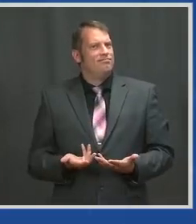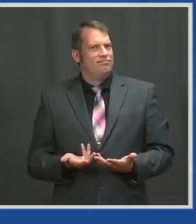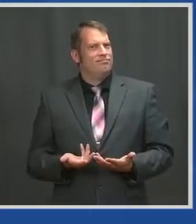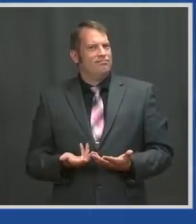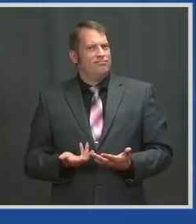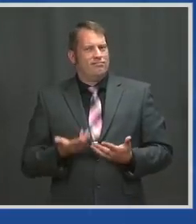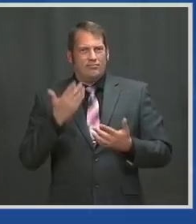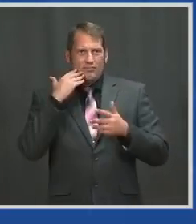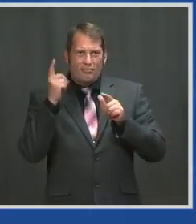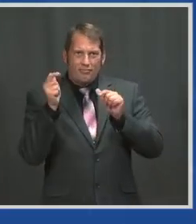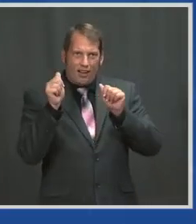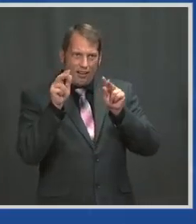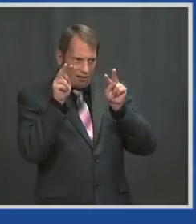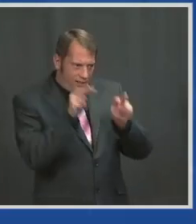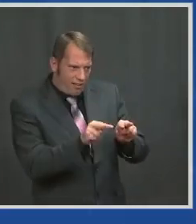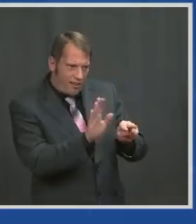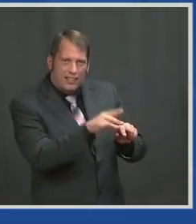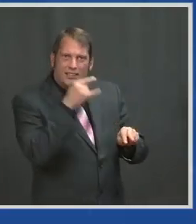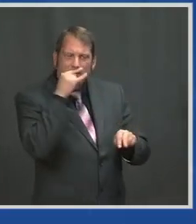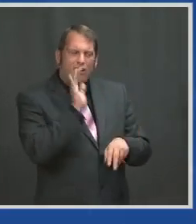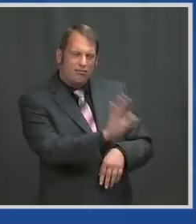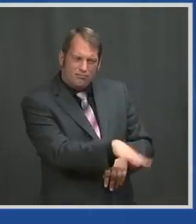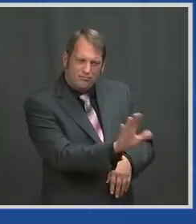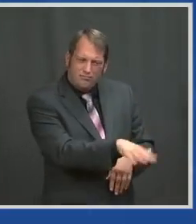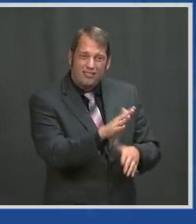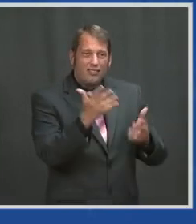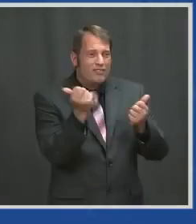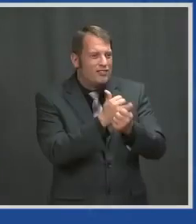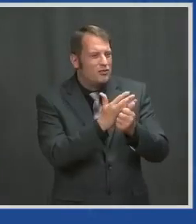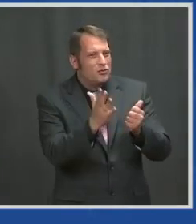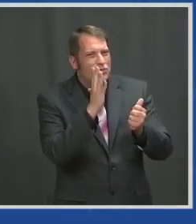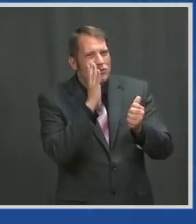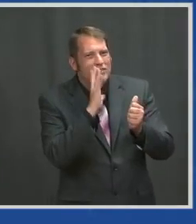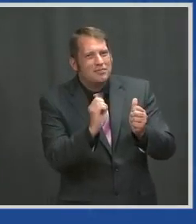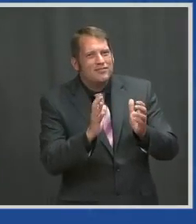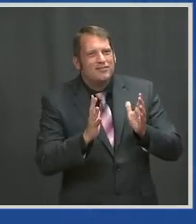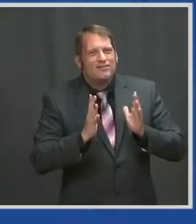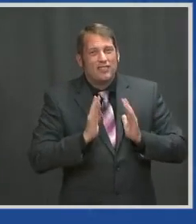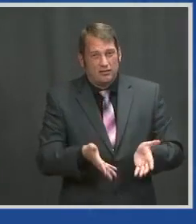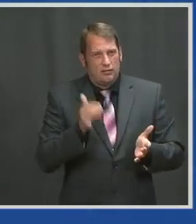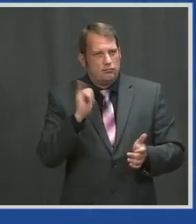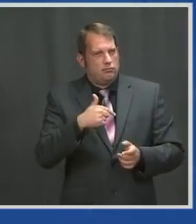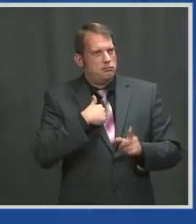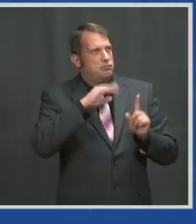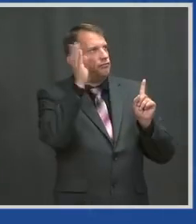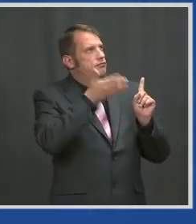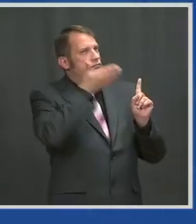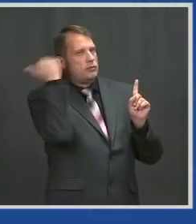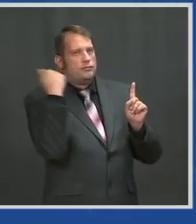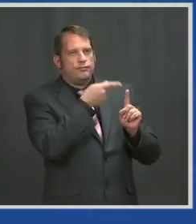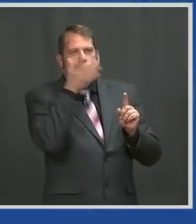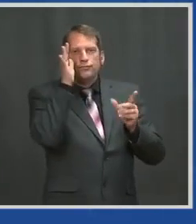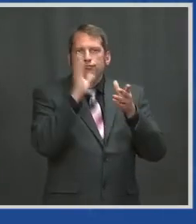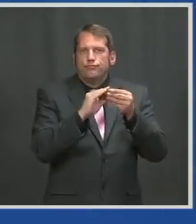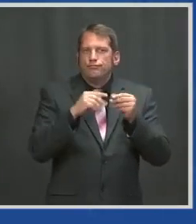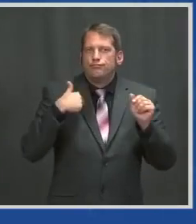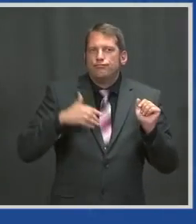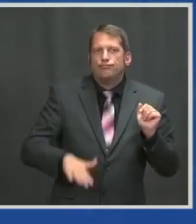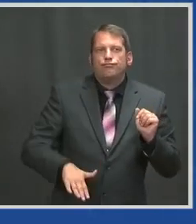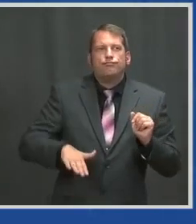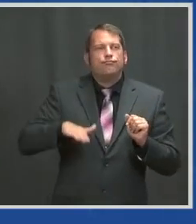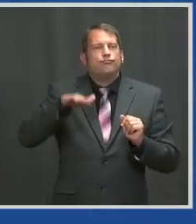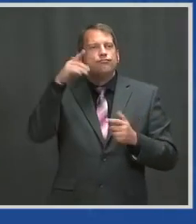okay. I've never forgotten that. I've never forgotten those folks I grew up with. I think about them every day as